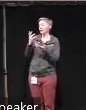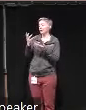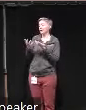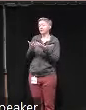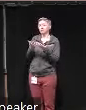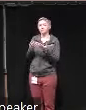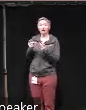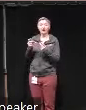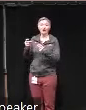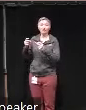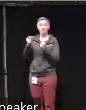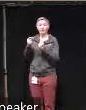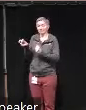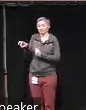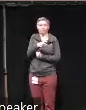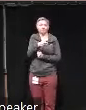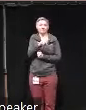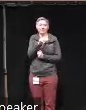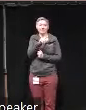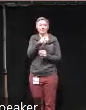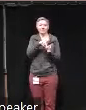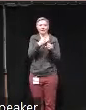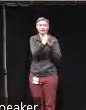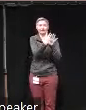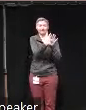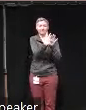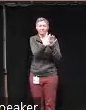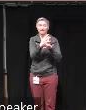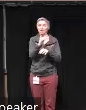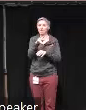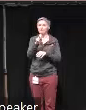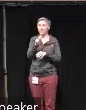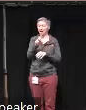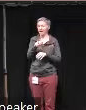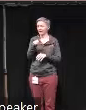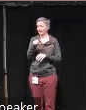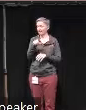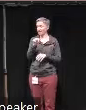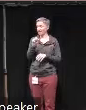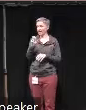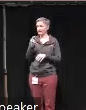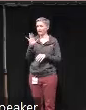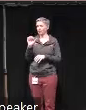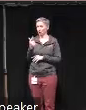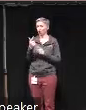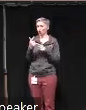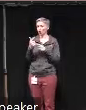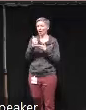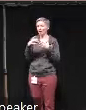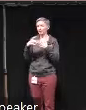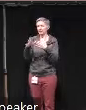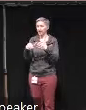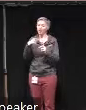also rapid conversion to telepsychiatry led by Michael Hasselberg, and our ambulatory care